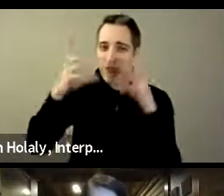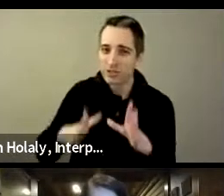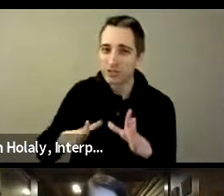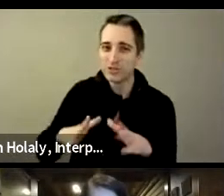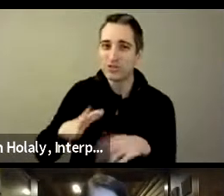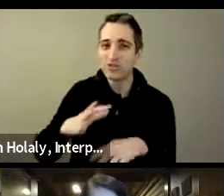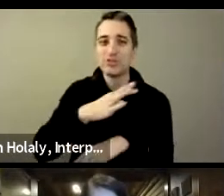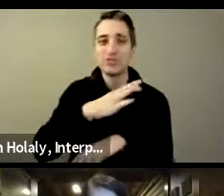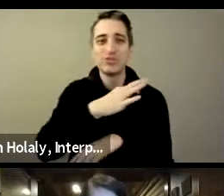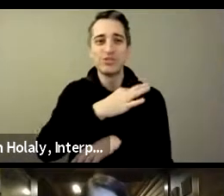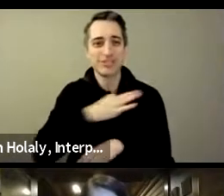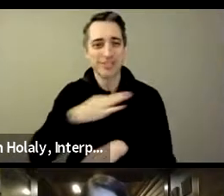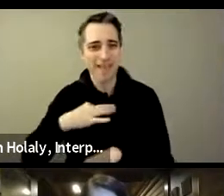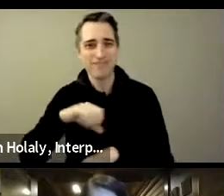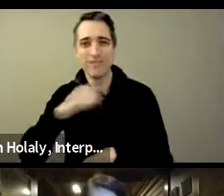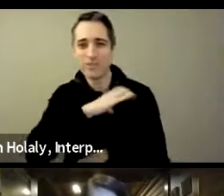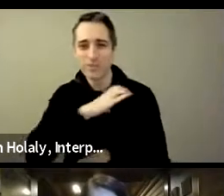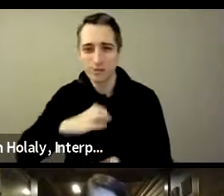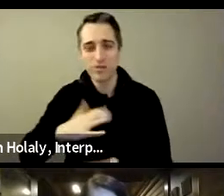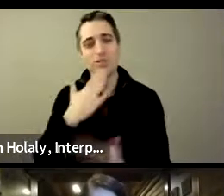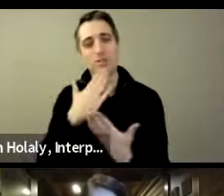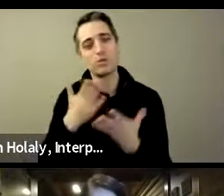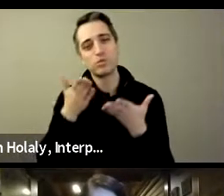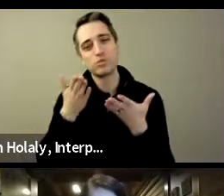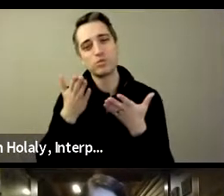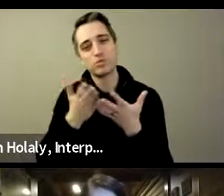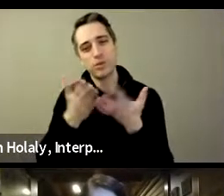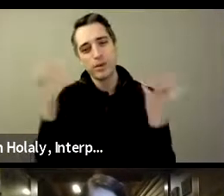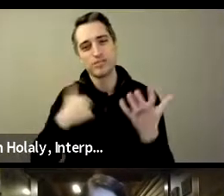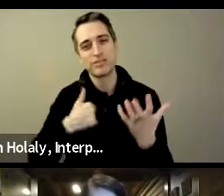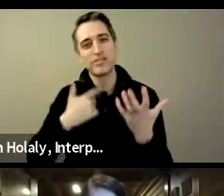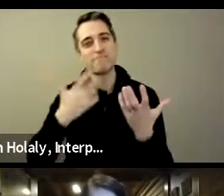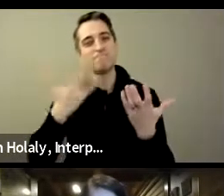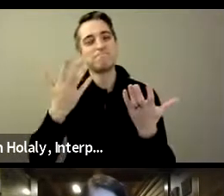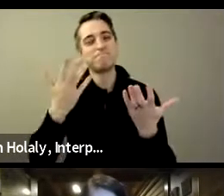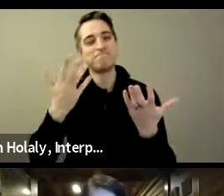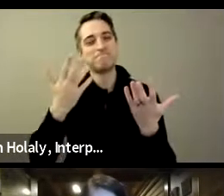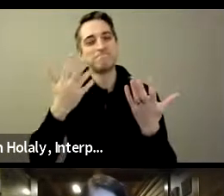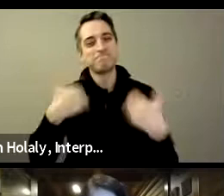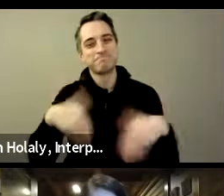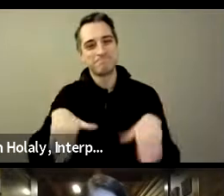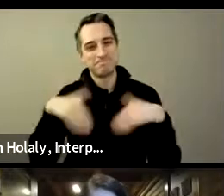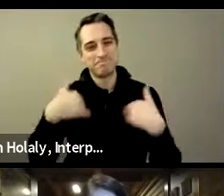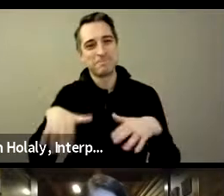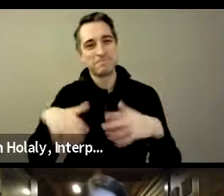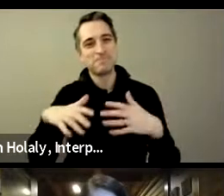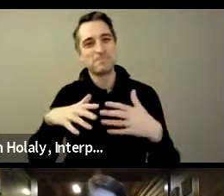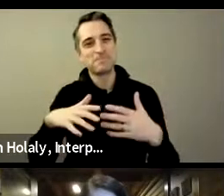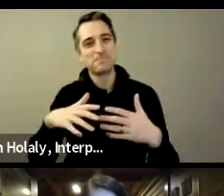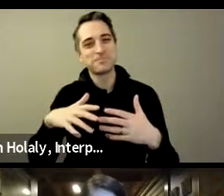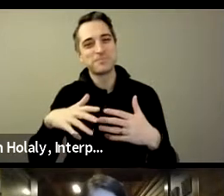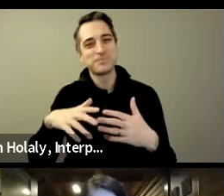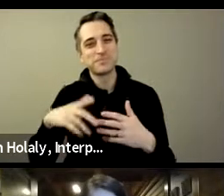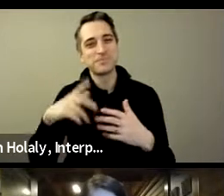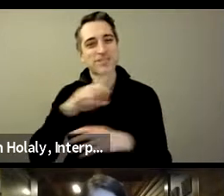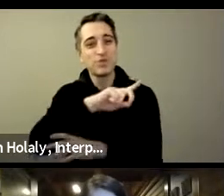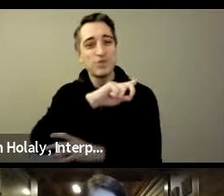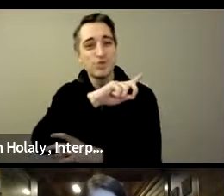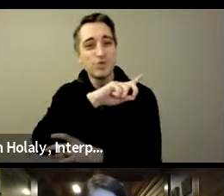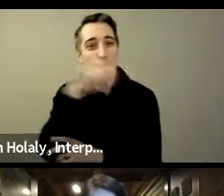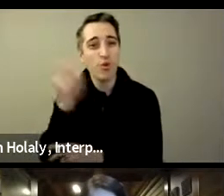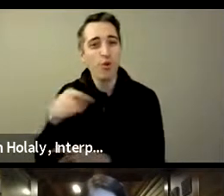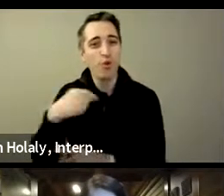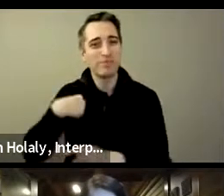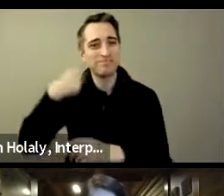like to thank you so much for having us present. I bring you greetings from Detroit, where we just launched a year-long celebration of arts and culture